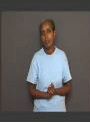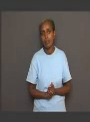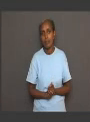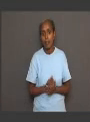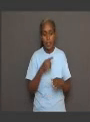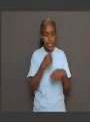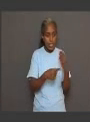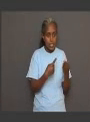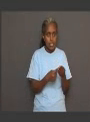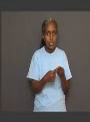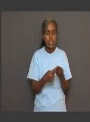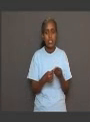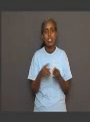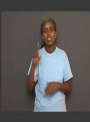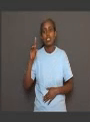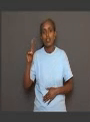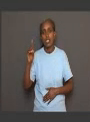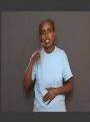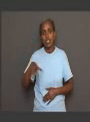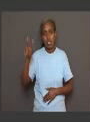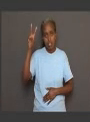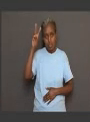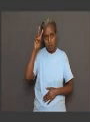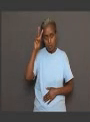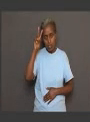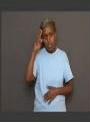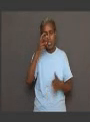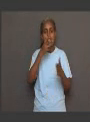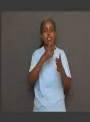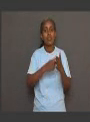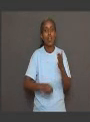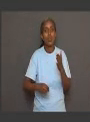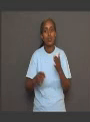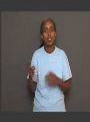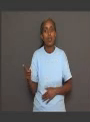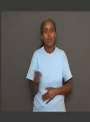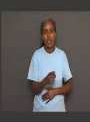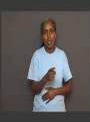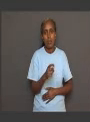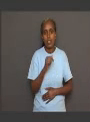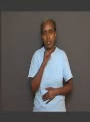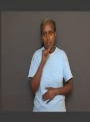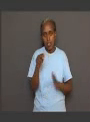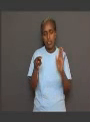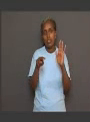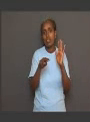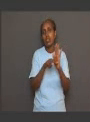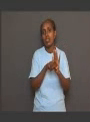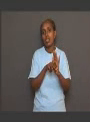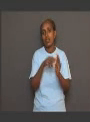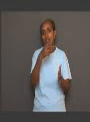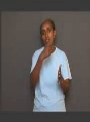Since the deviations are squared, the values become non-negative